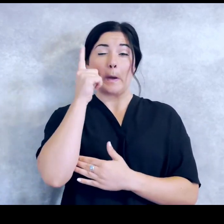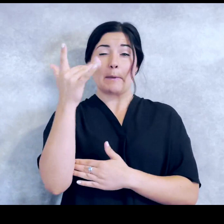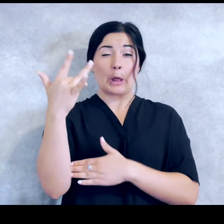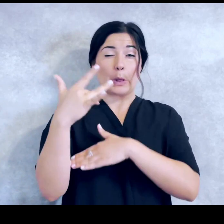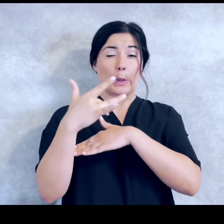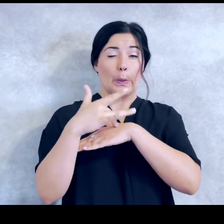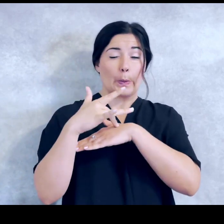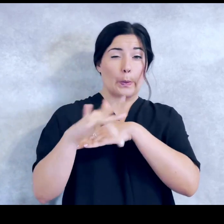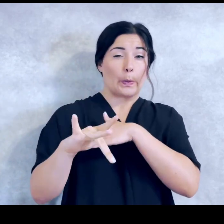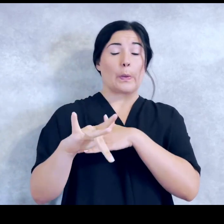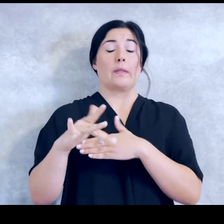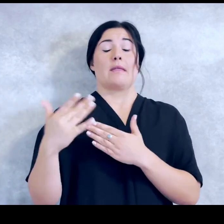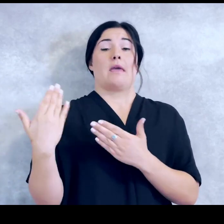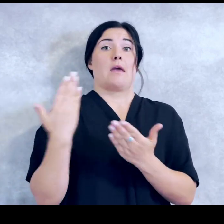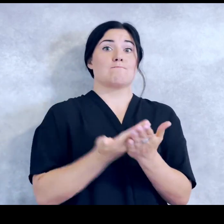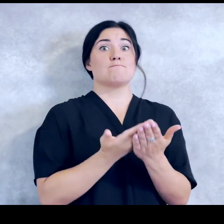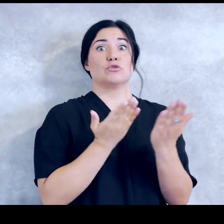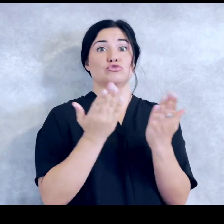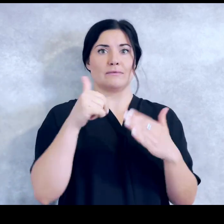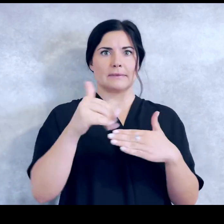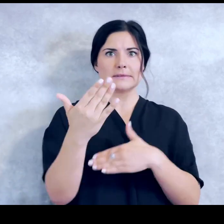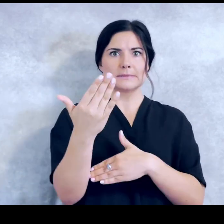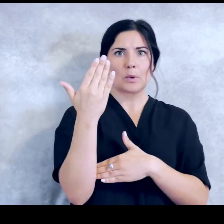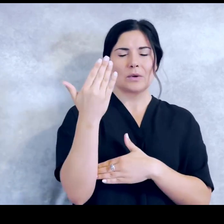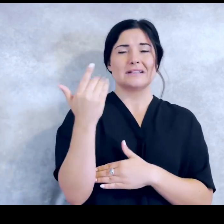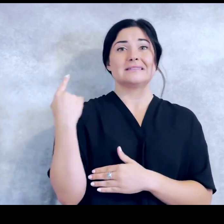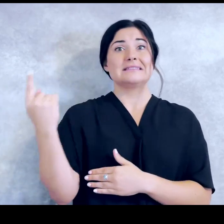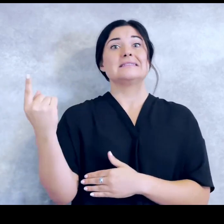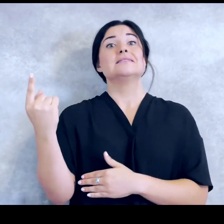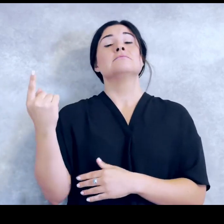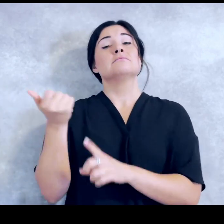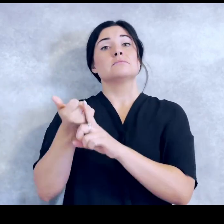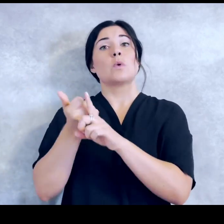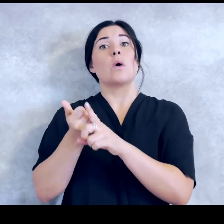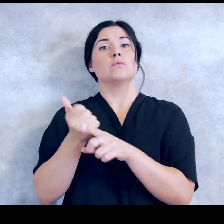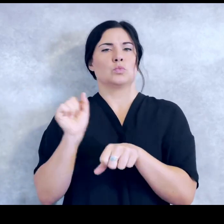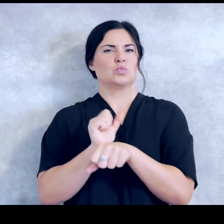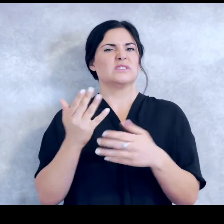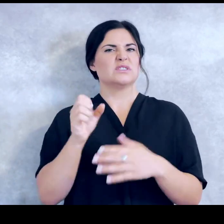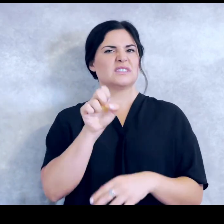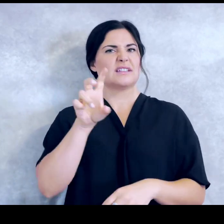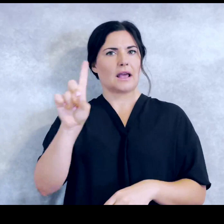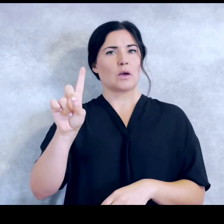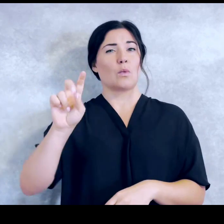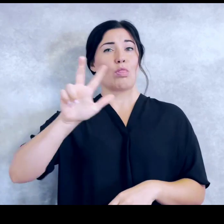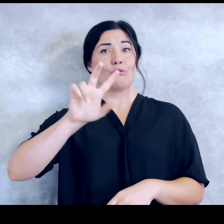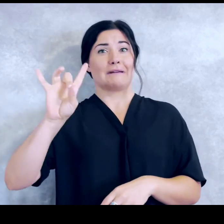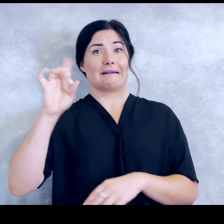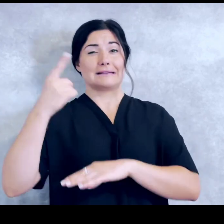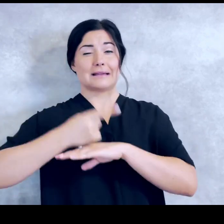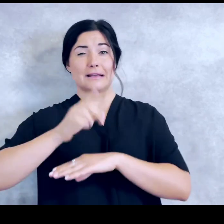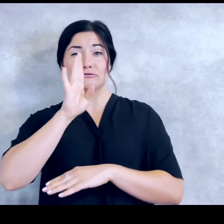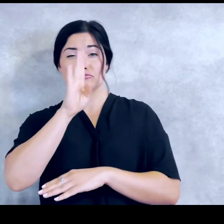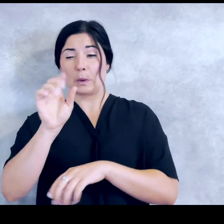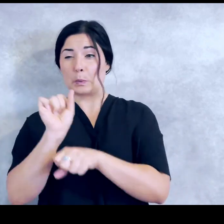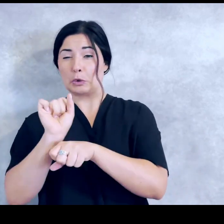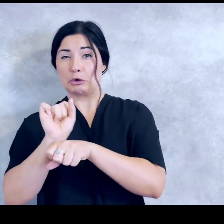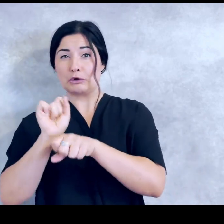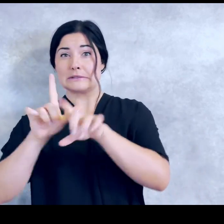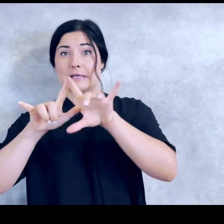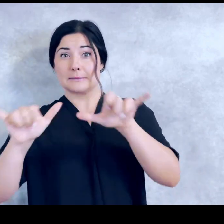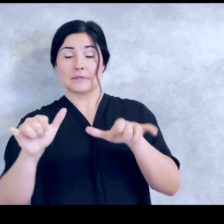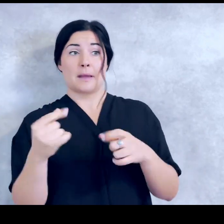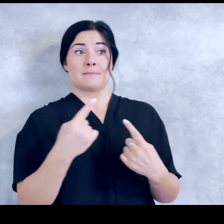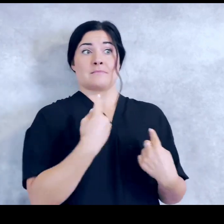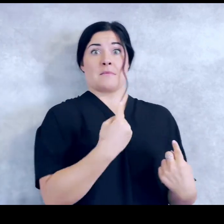served. He has been working, unfortunately, for like 38 days in a row without a day off. He works here in San Diego. But even though he wants to be at